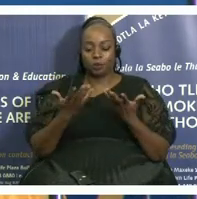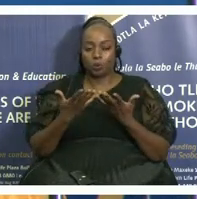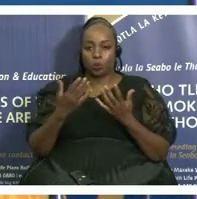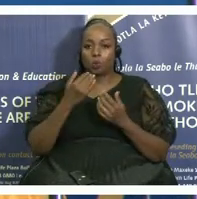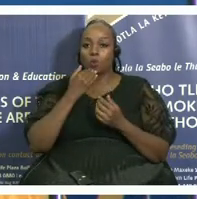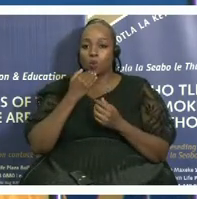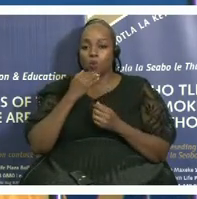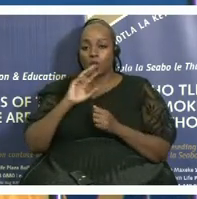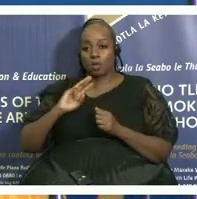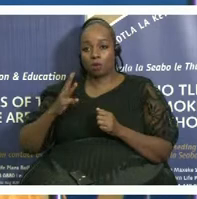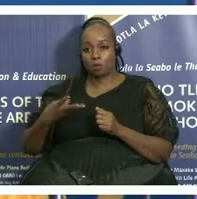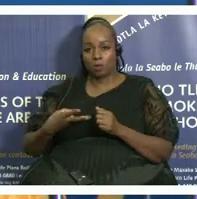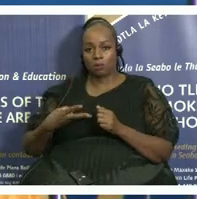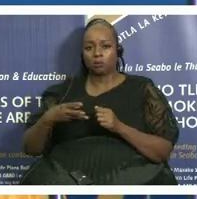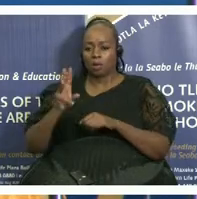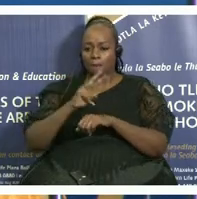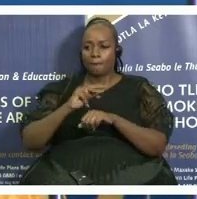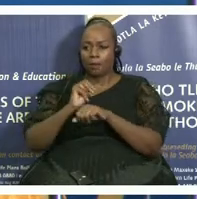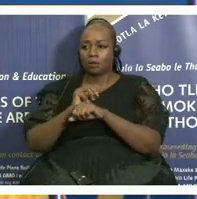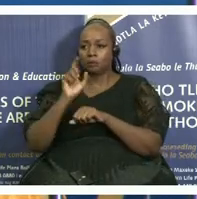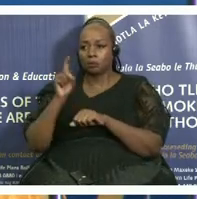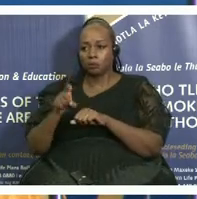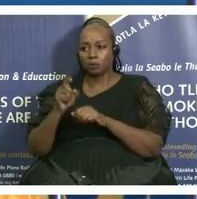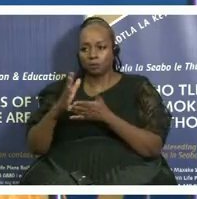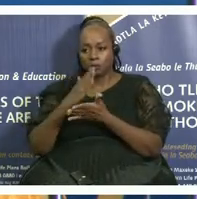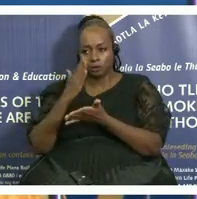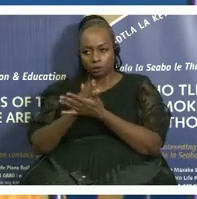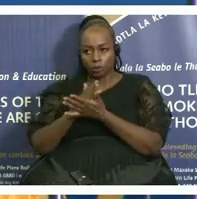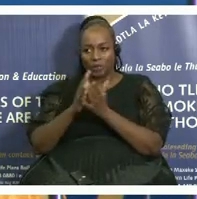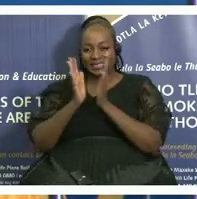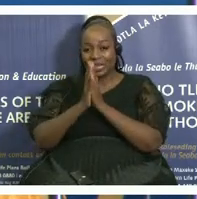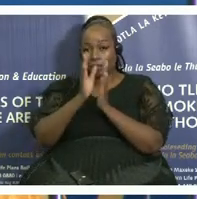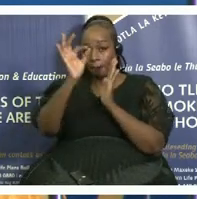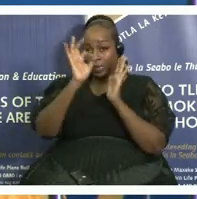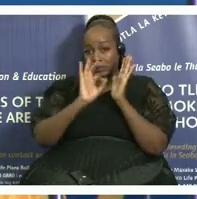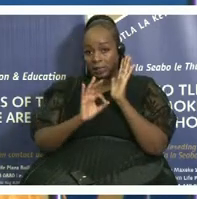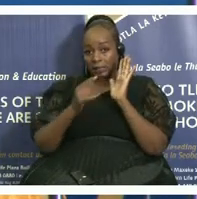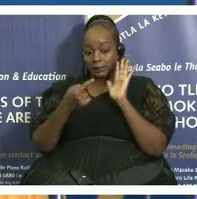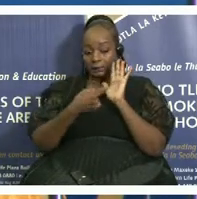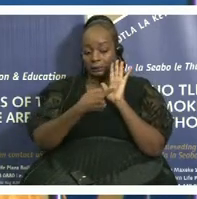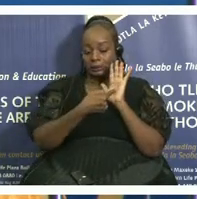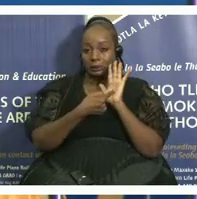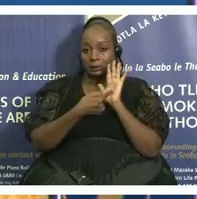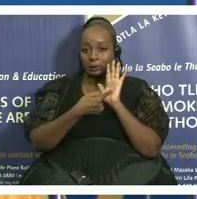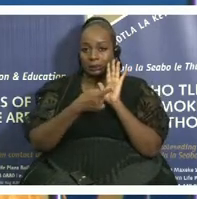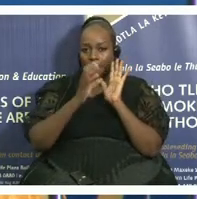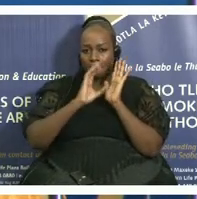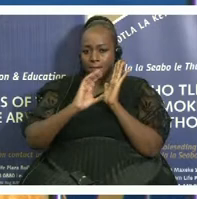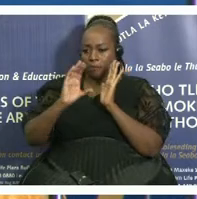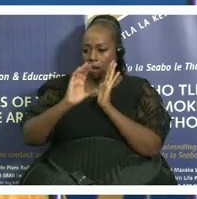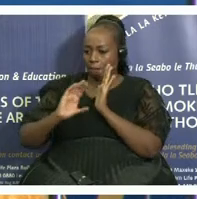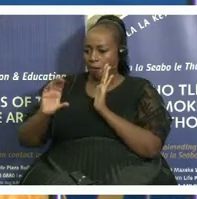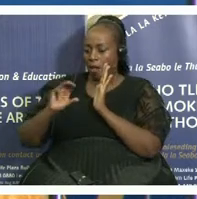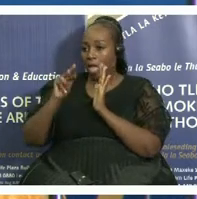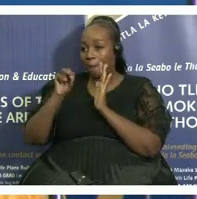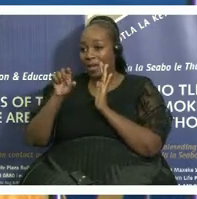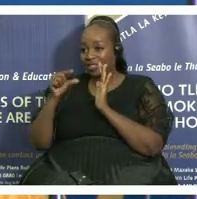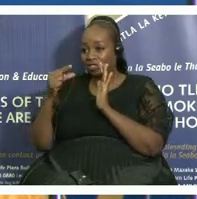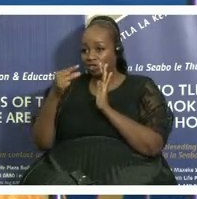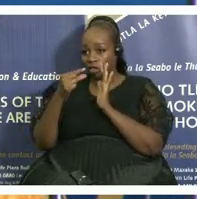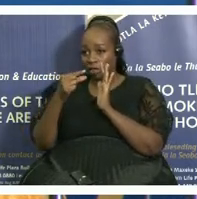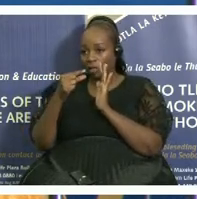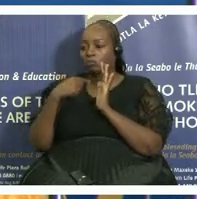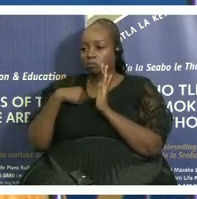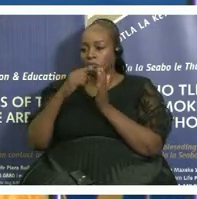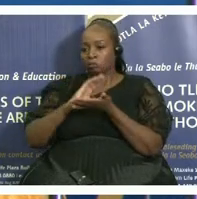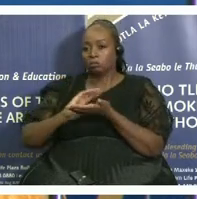be required to ensure that 10% of MIG expenditure is allocated to maintenance